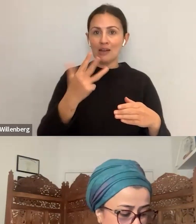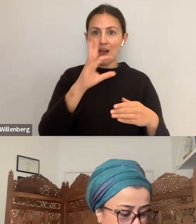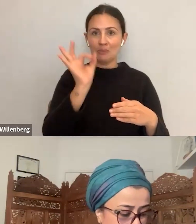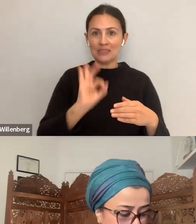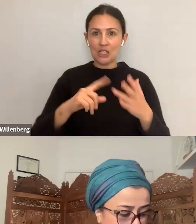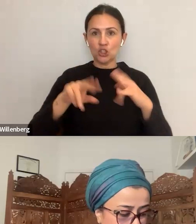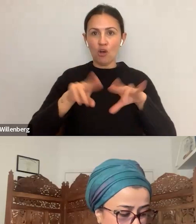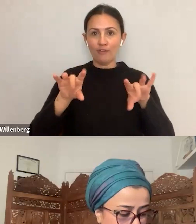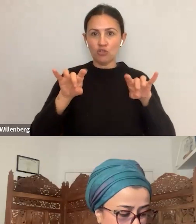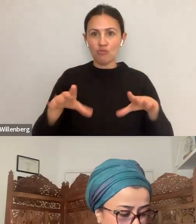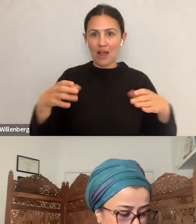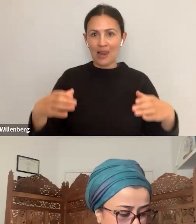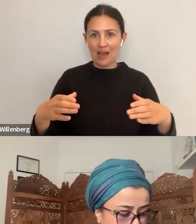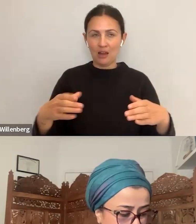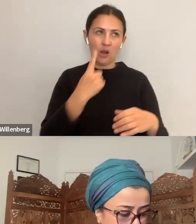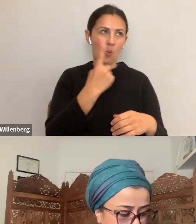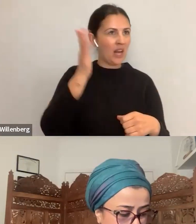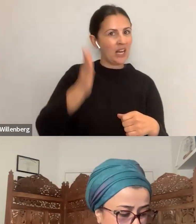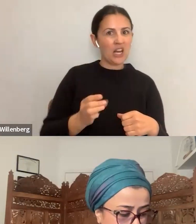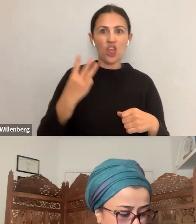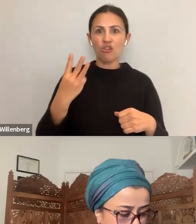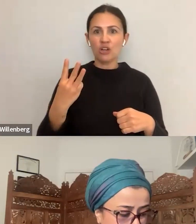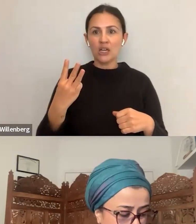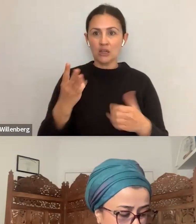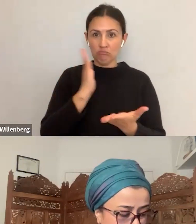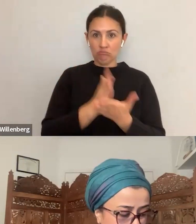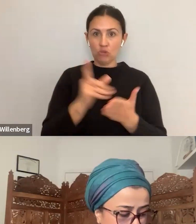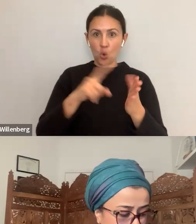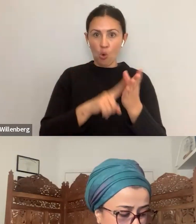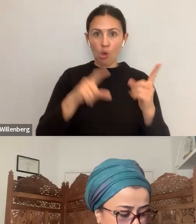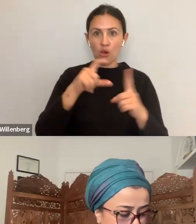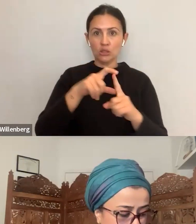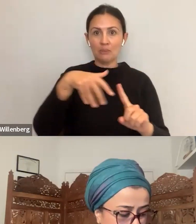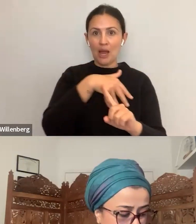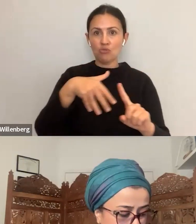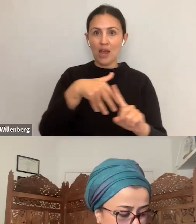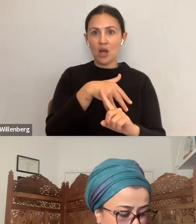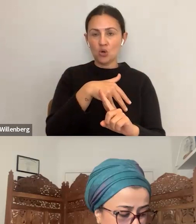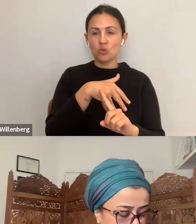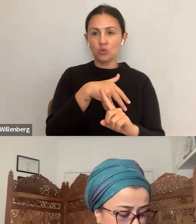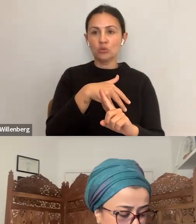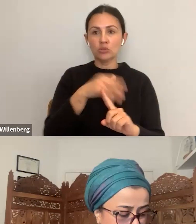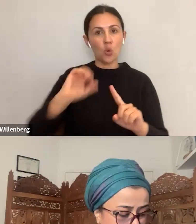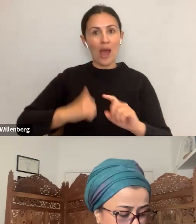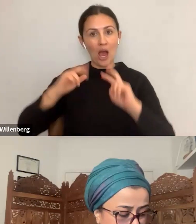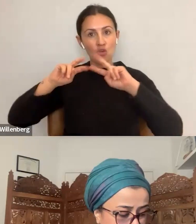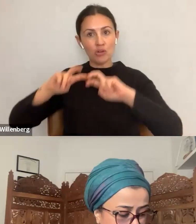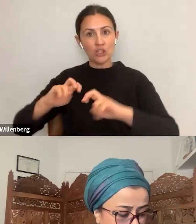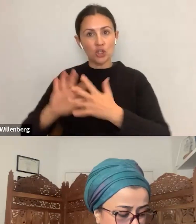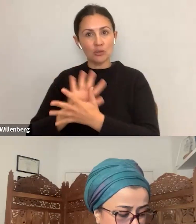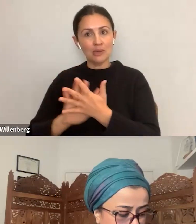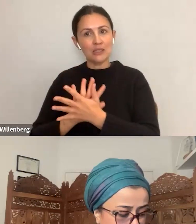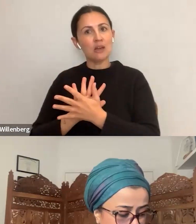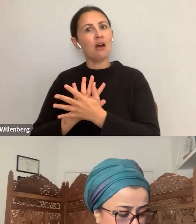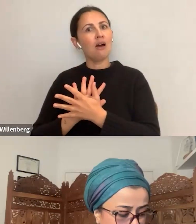was more than 1 in 3, were from a culturally and linguistically diverse background. And in our research, that meant first, second or